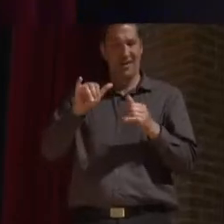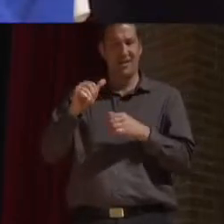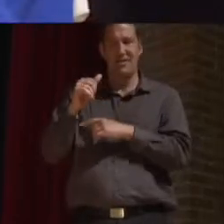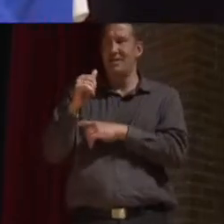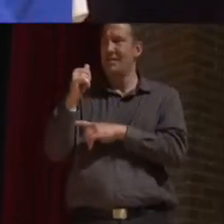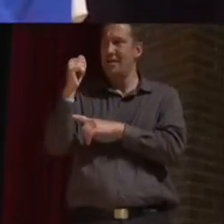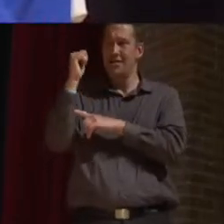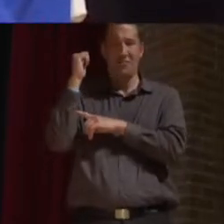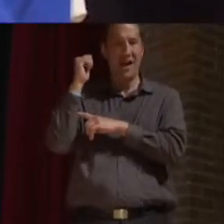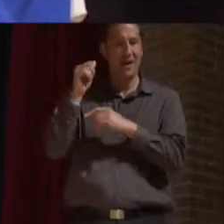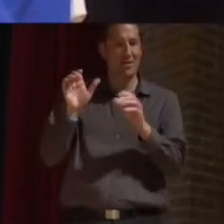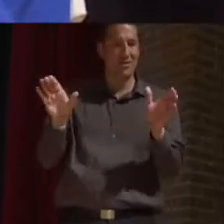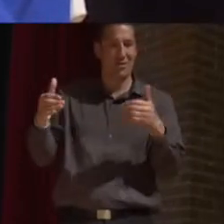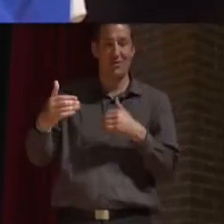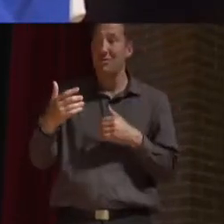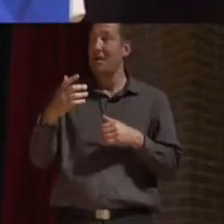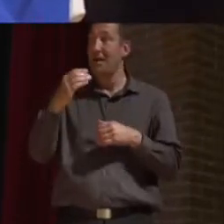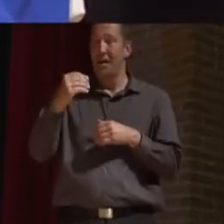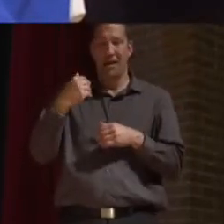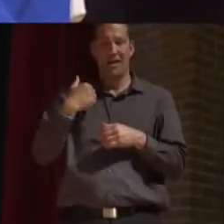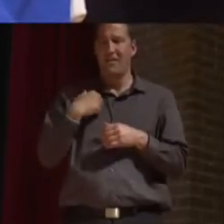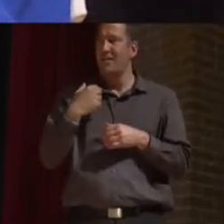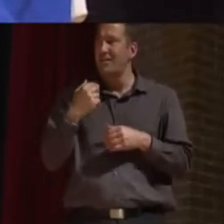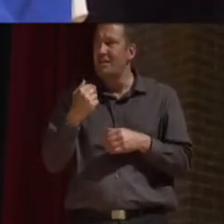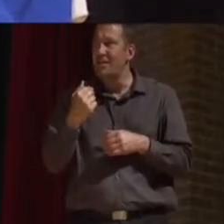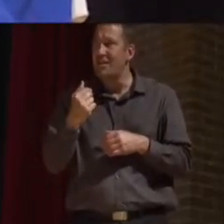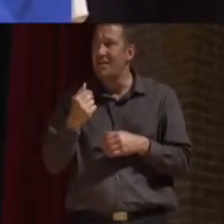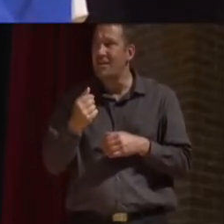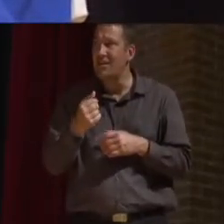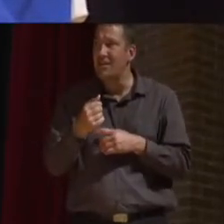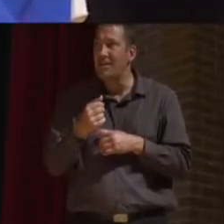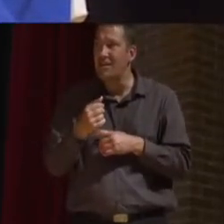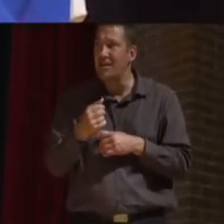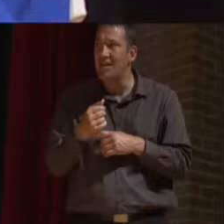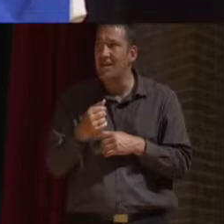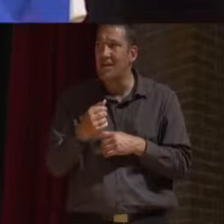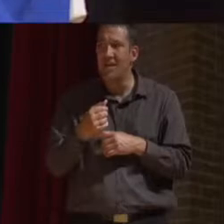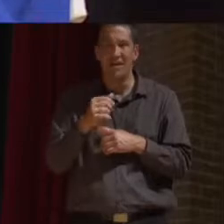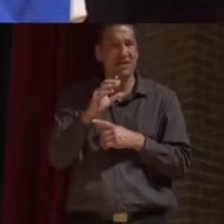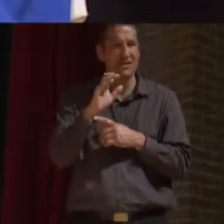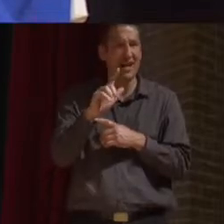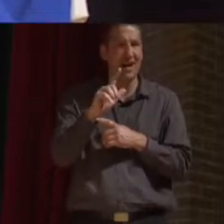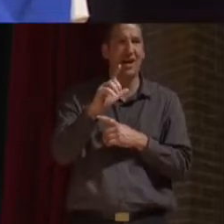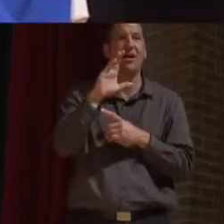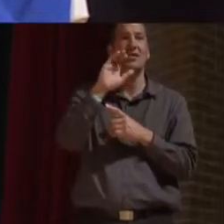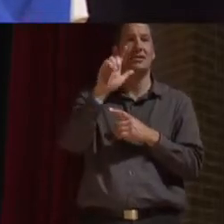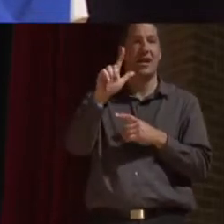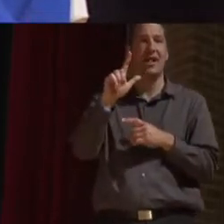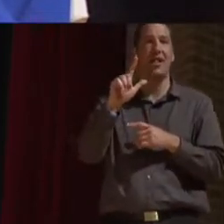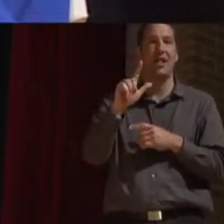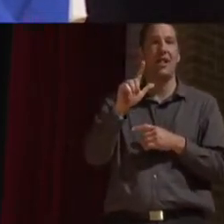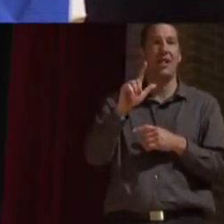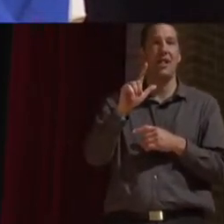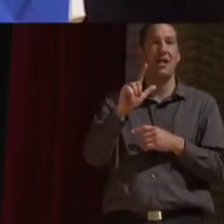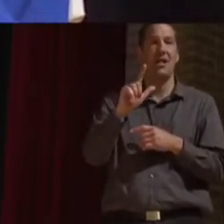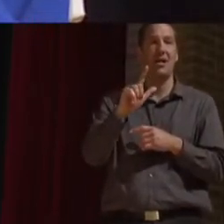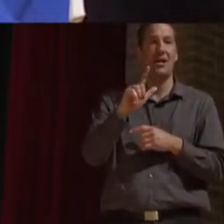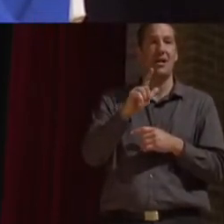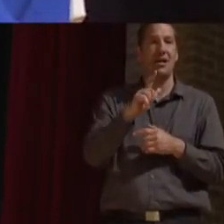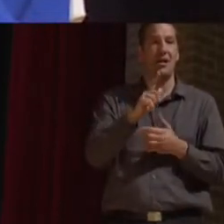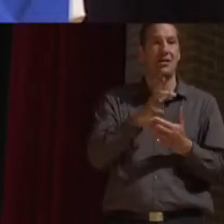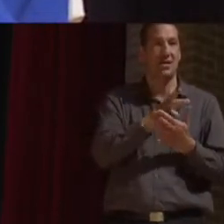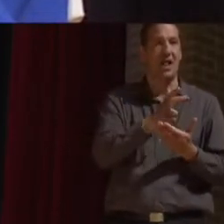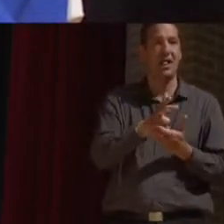who is in another side. There's 2 cells. The first cell is the main cell. The second cell is basically just a runoff one. And